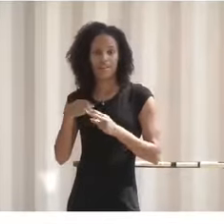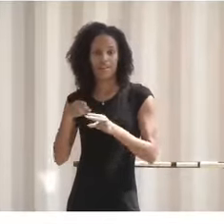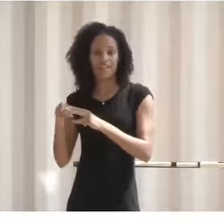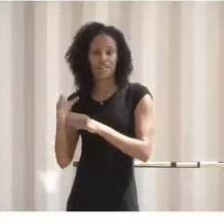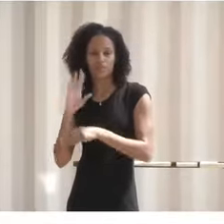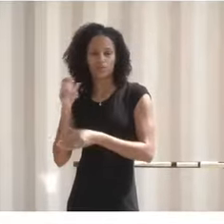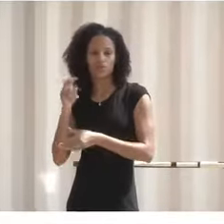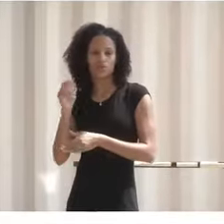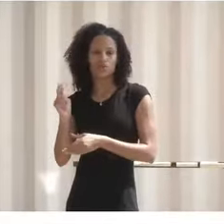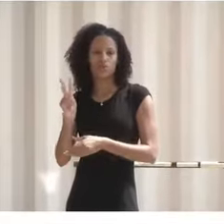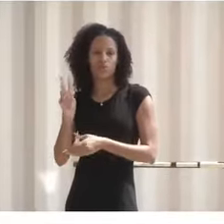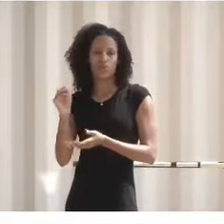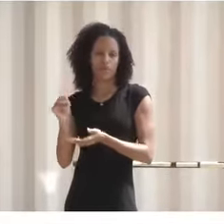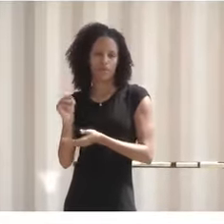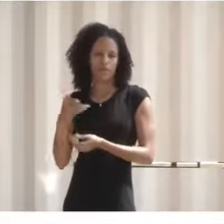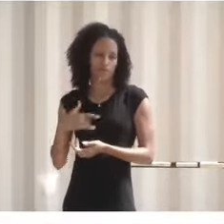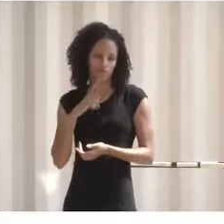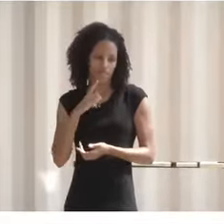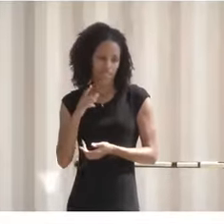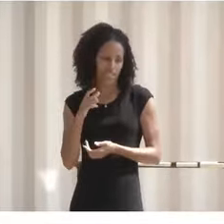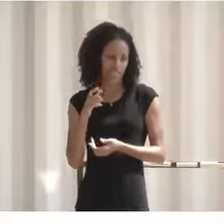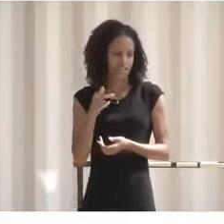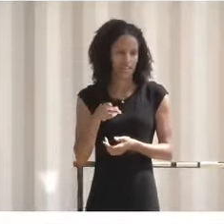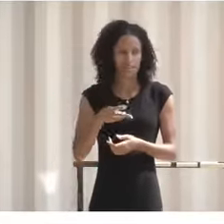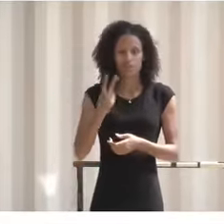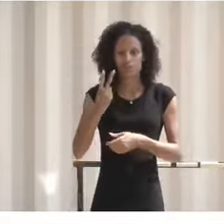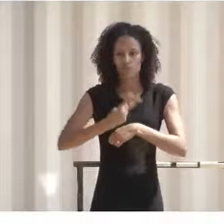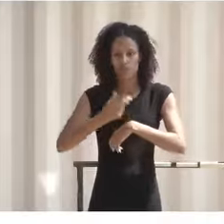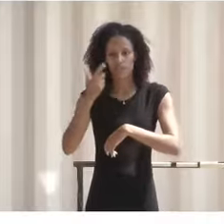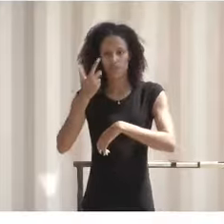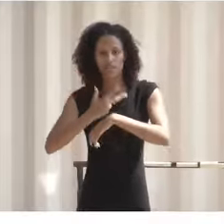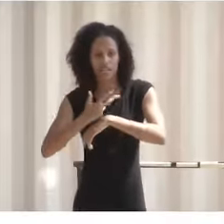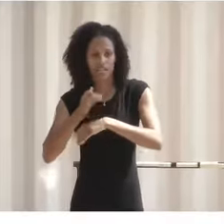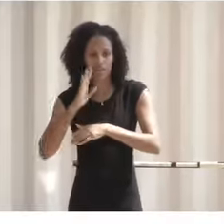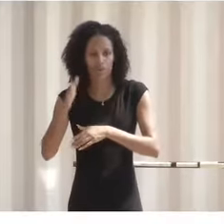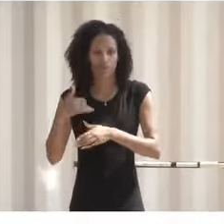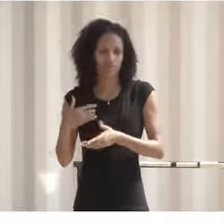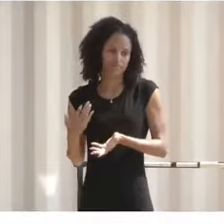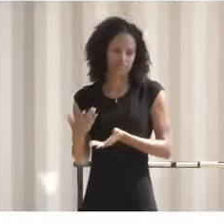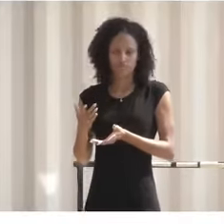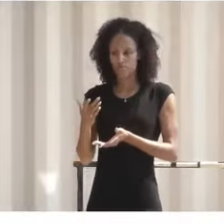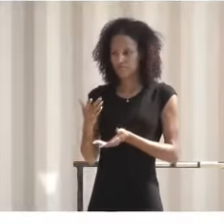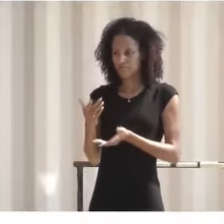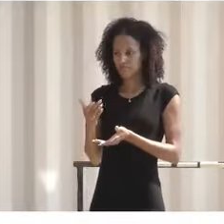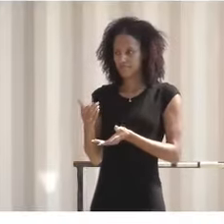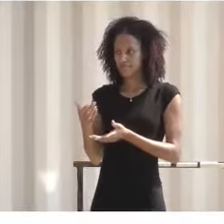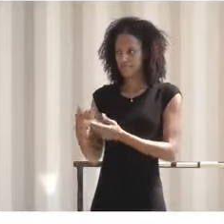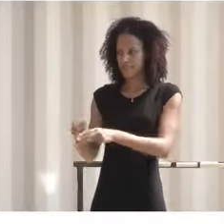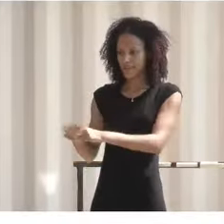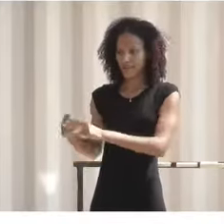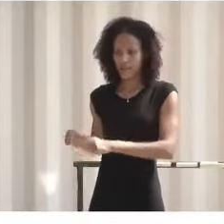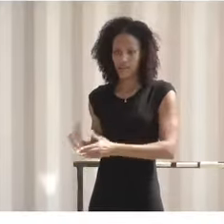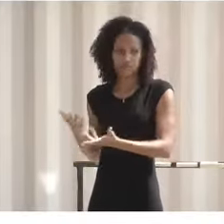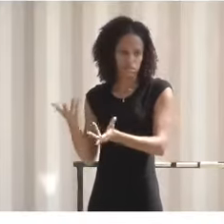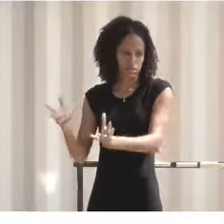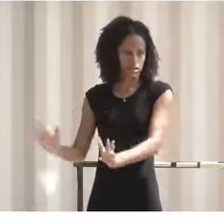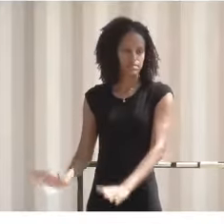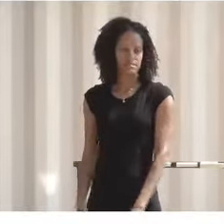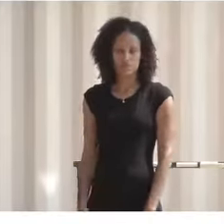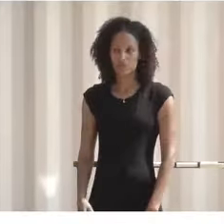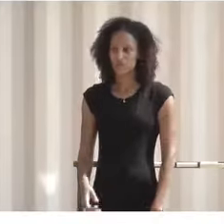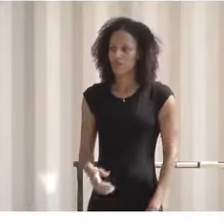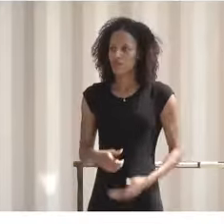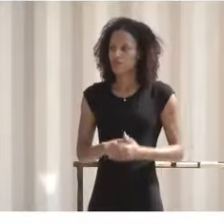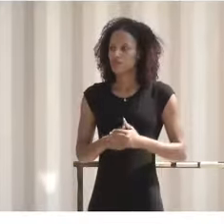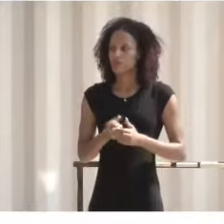They lay eggs every 2 or 3 days, and they reach sexual maturity at 1.5 years. So it's just